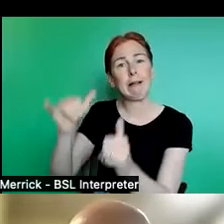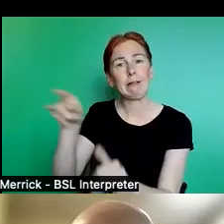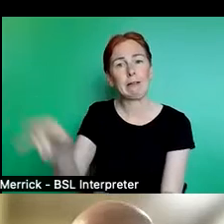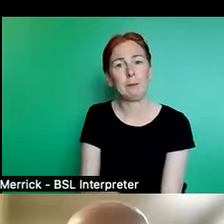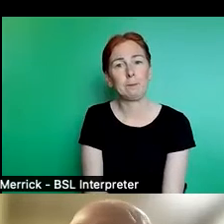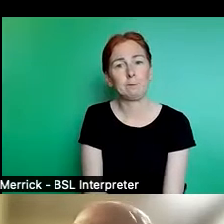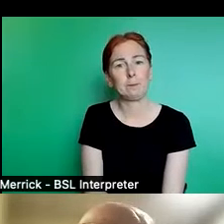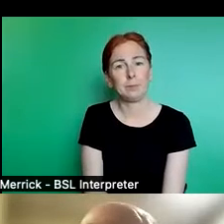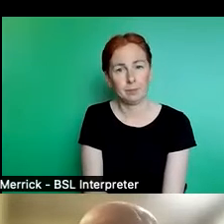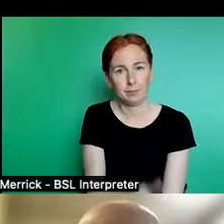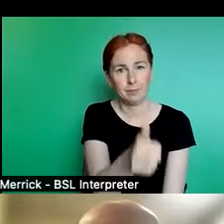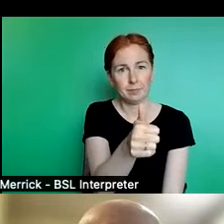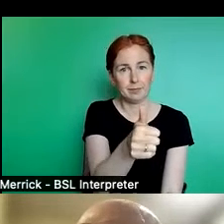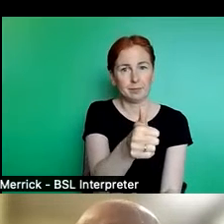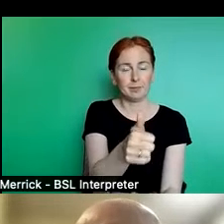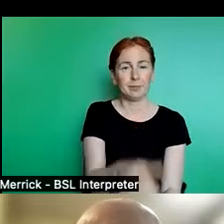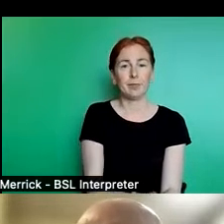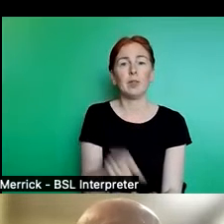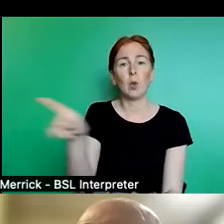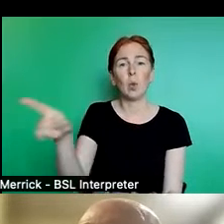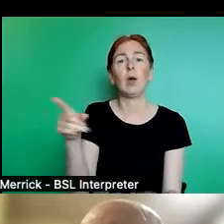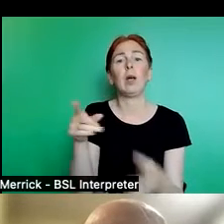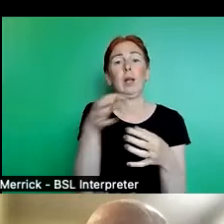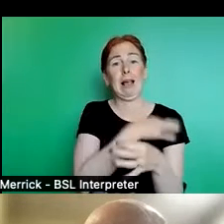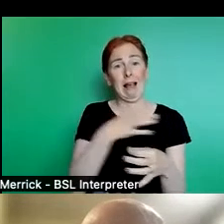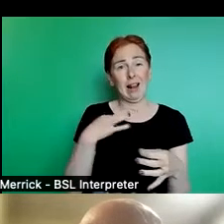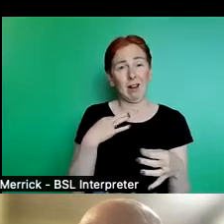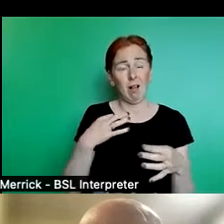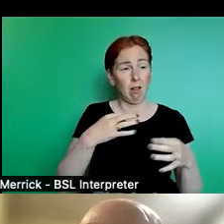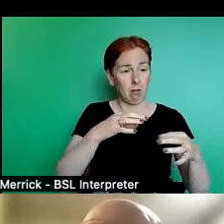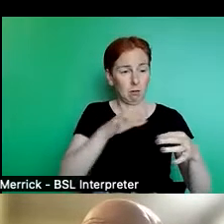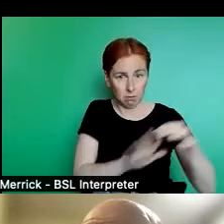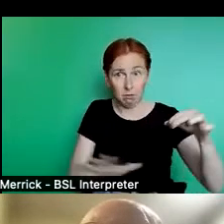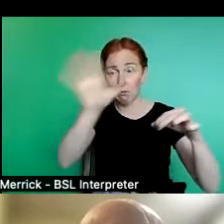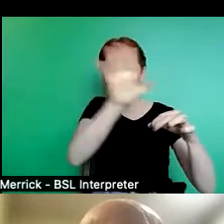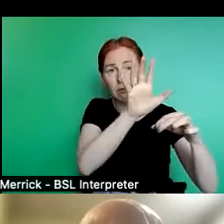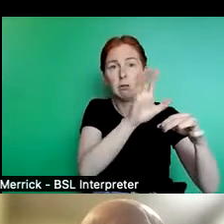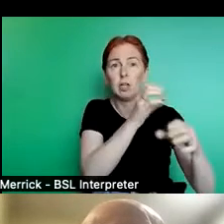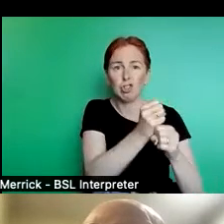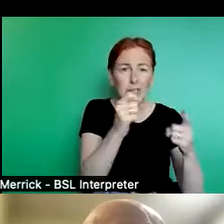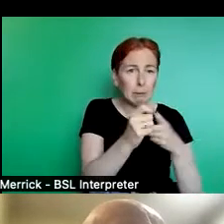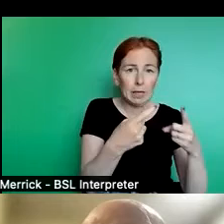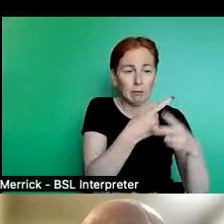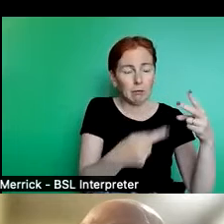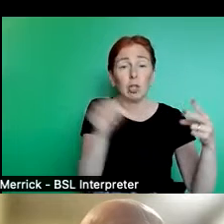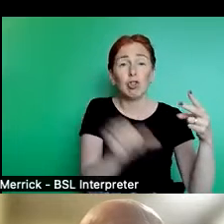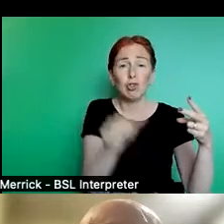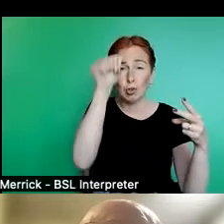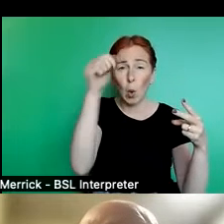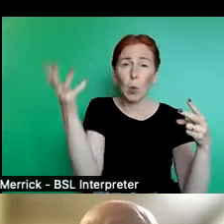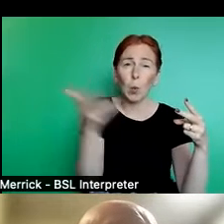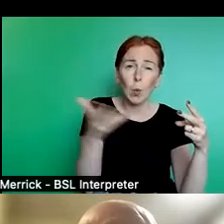in every area around the country, and your GP should know where that regional genetic centre is, or to one